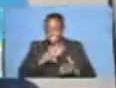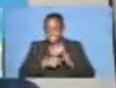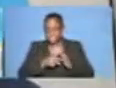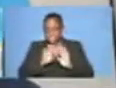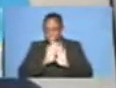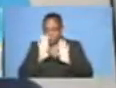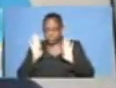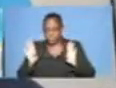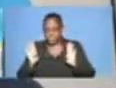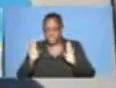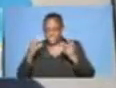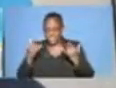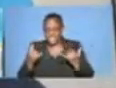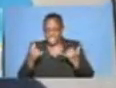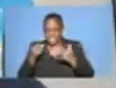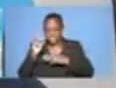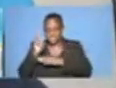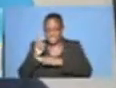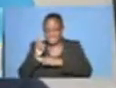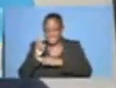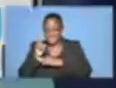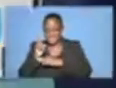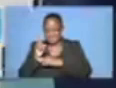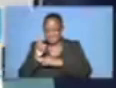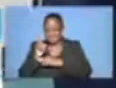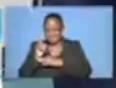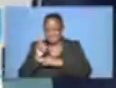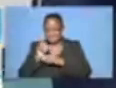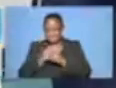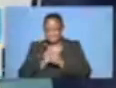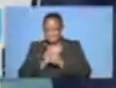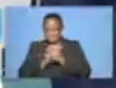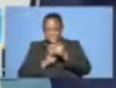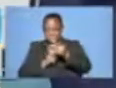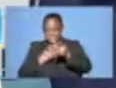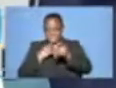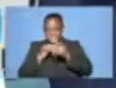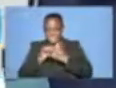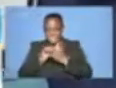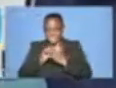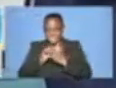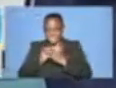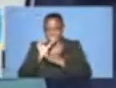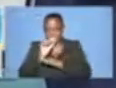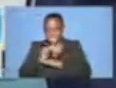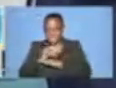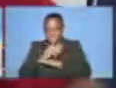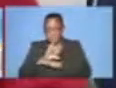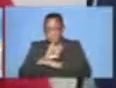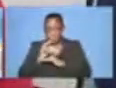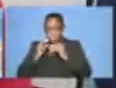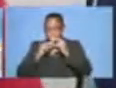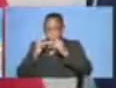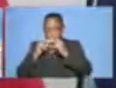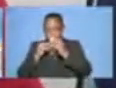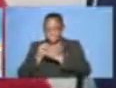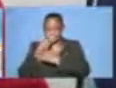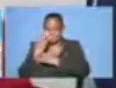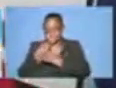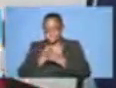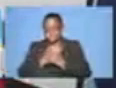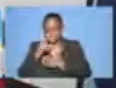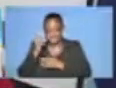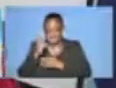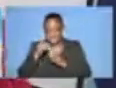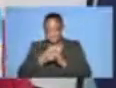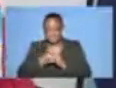them coming as a much welcome change. Abaco is a progressive place, and this is what we need. From where we